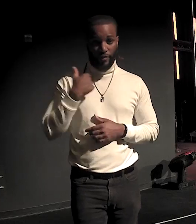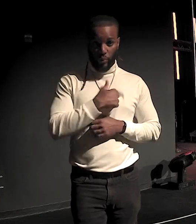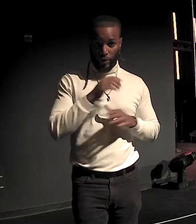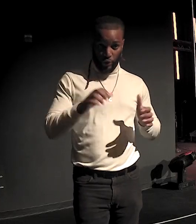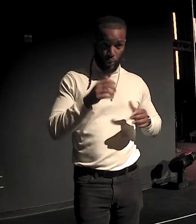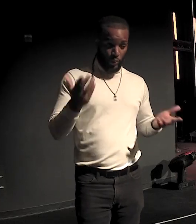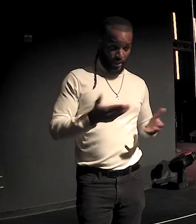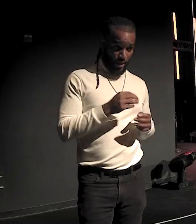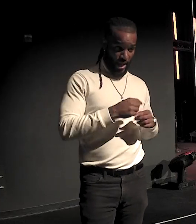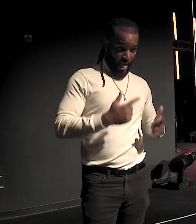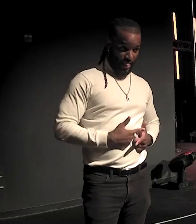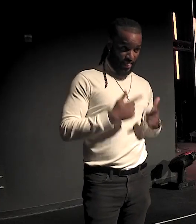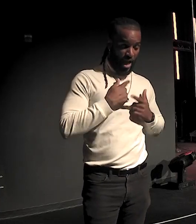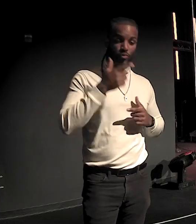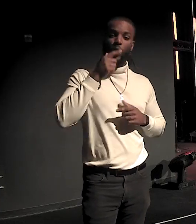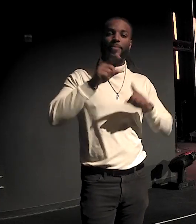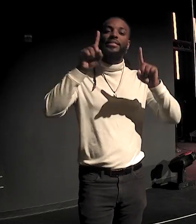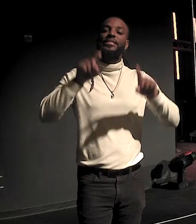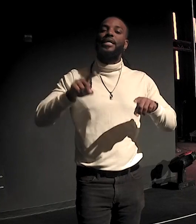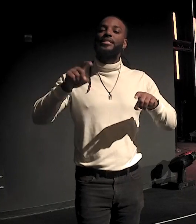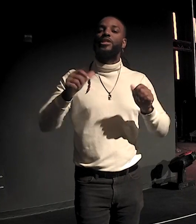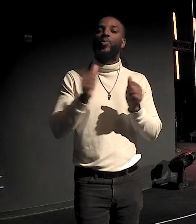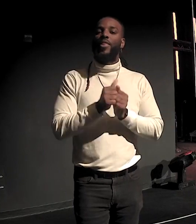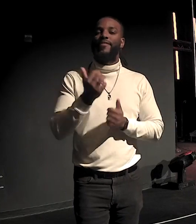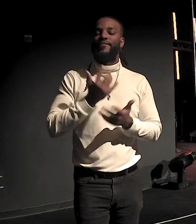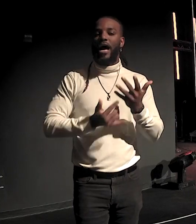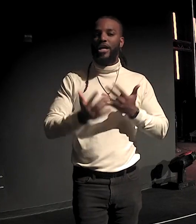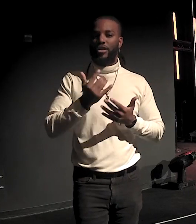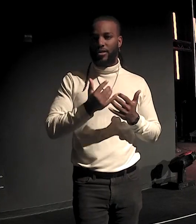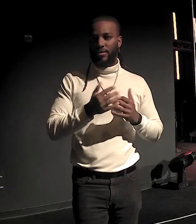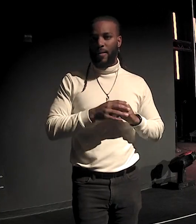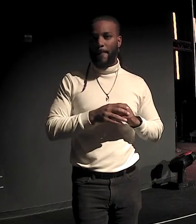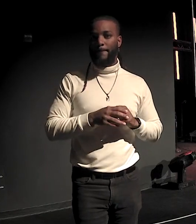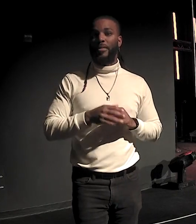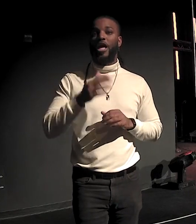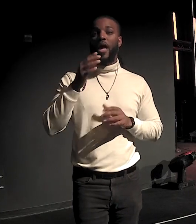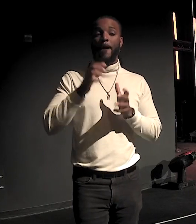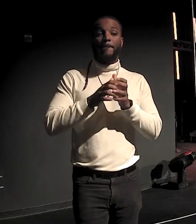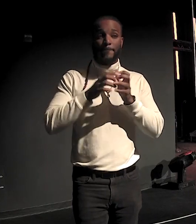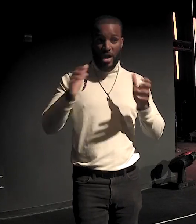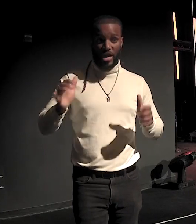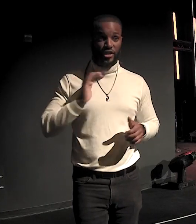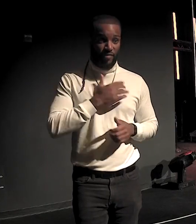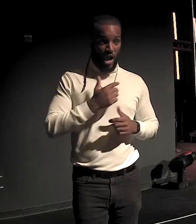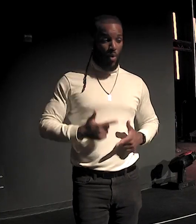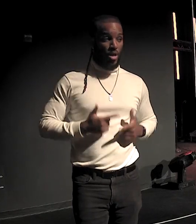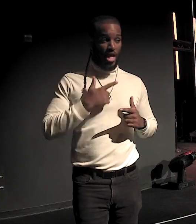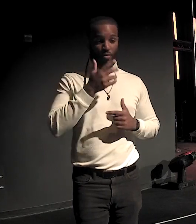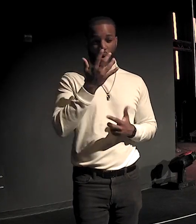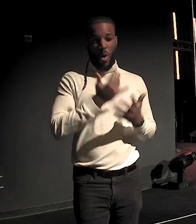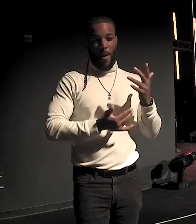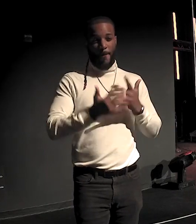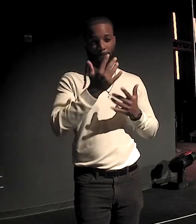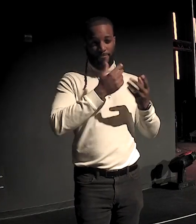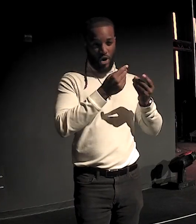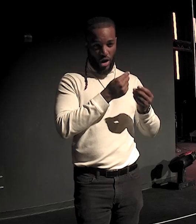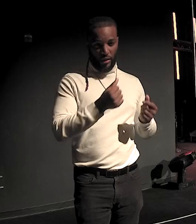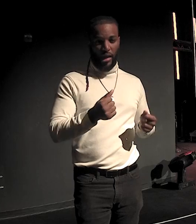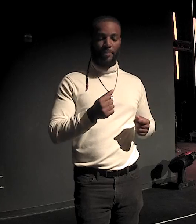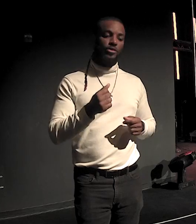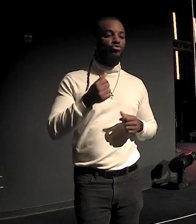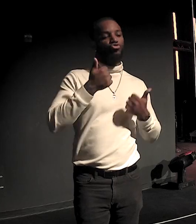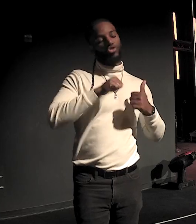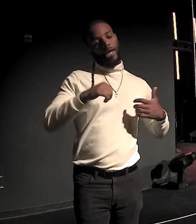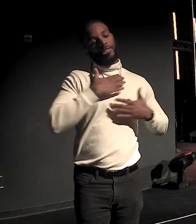life will be tested with fire. And much of our life will burn up in self-seeking,